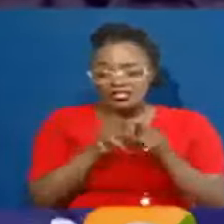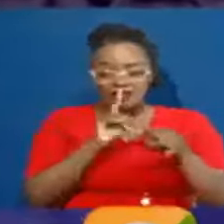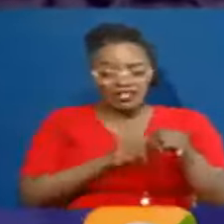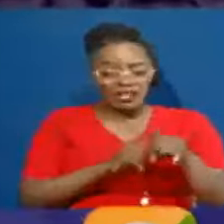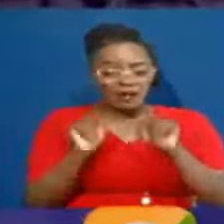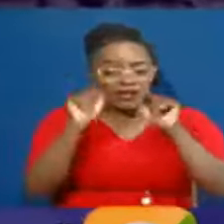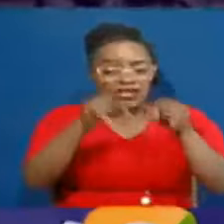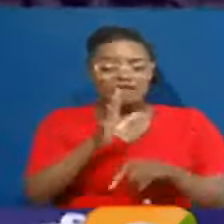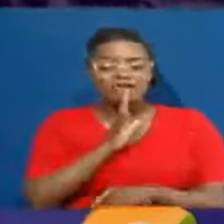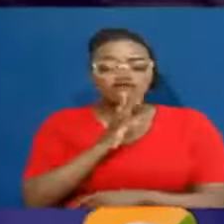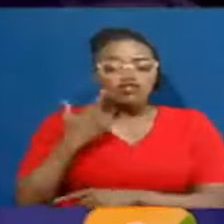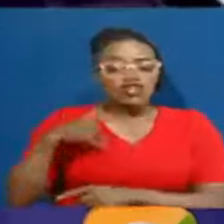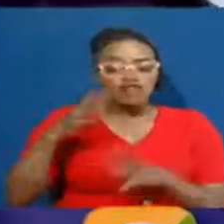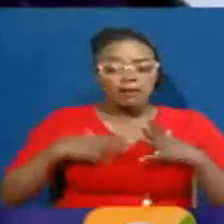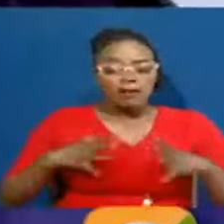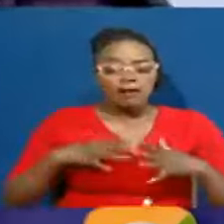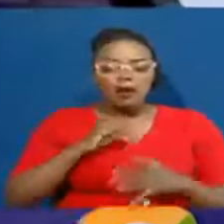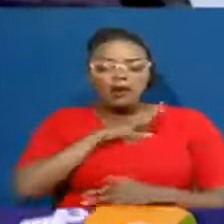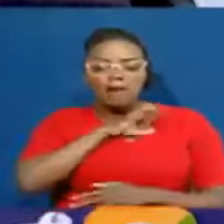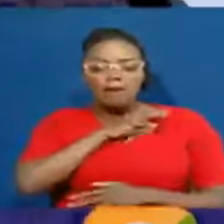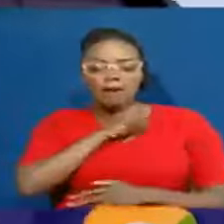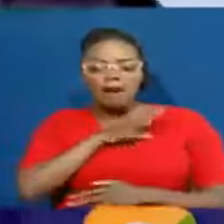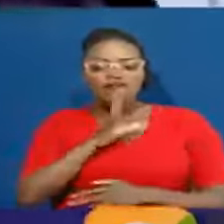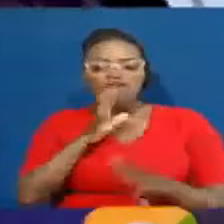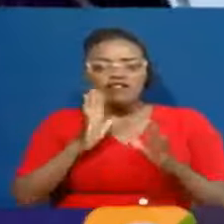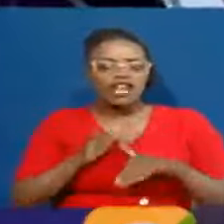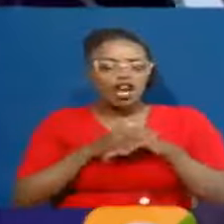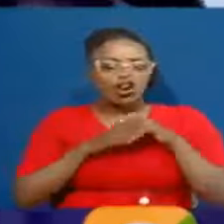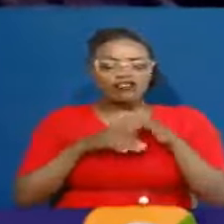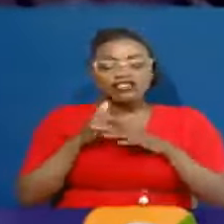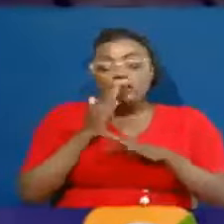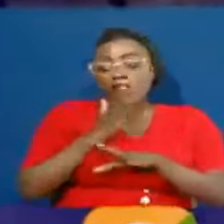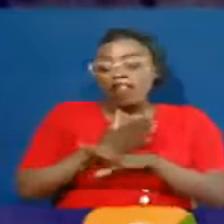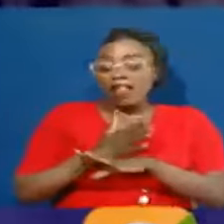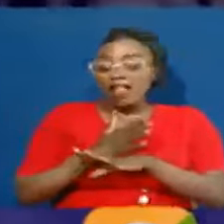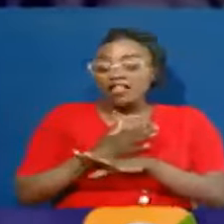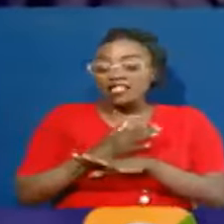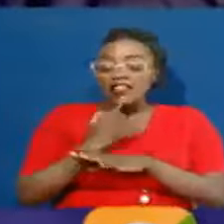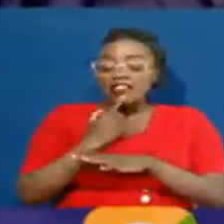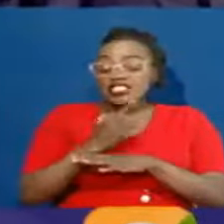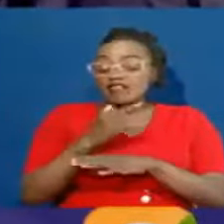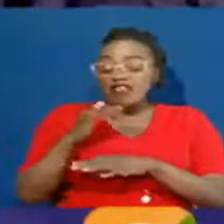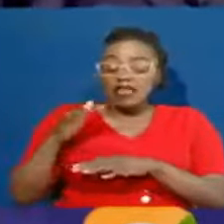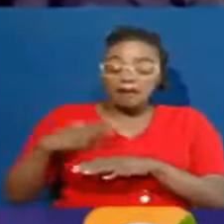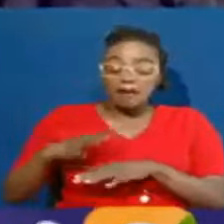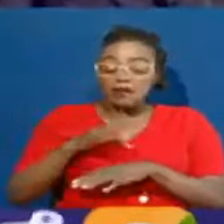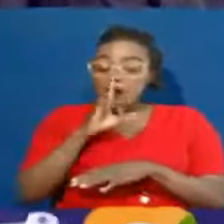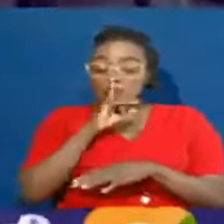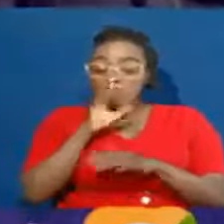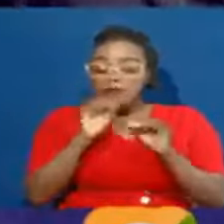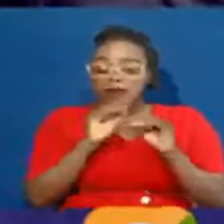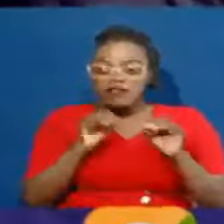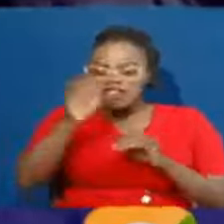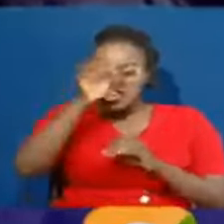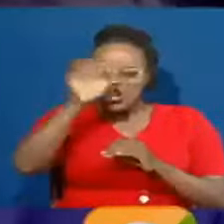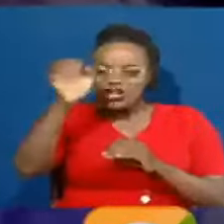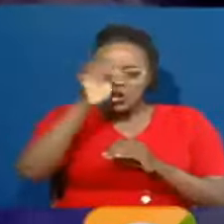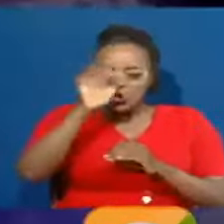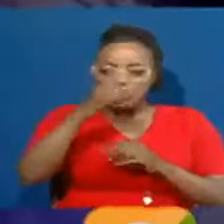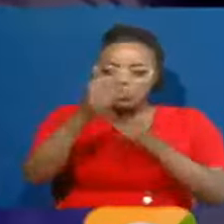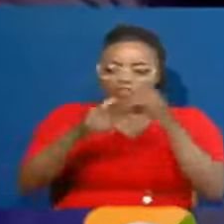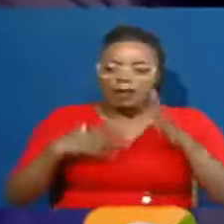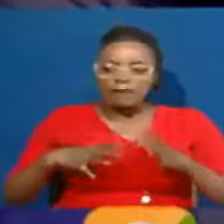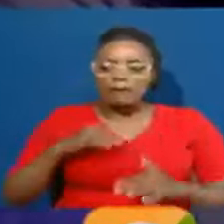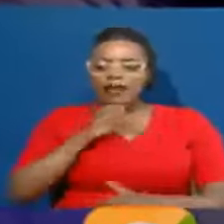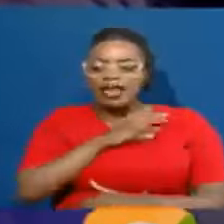Even when he came to speak to us, people were making noise, and the speaker was comfortable with that. He never even called out the members to keep quiet. He just ignored. People were